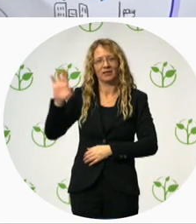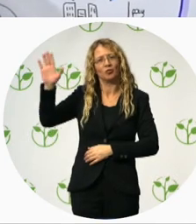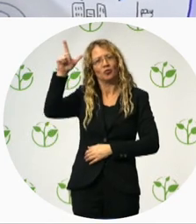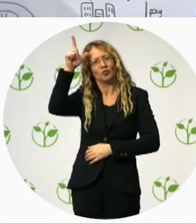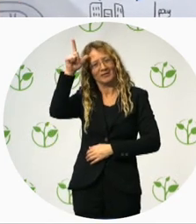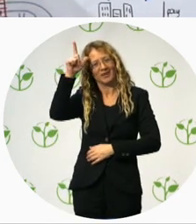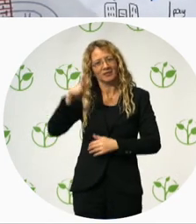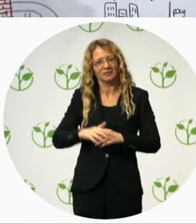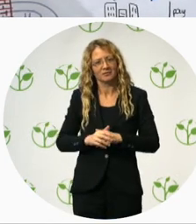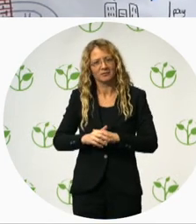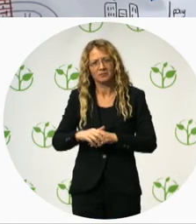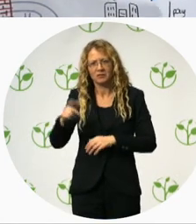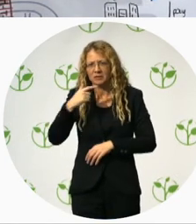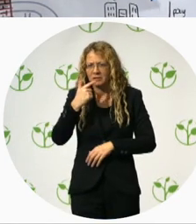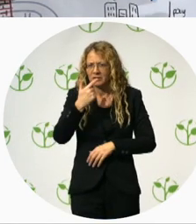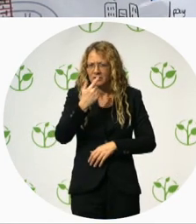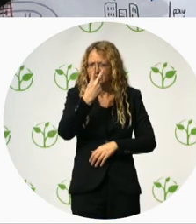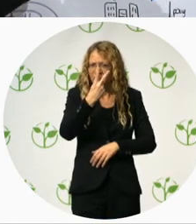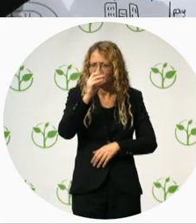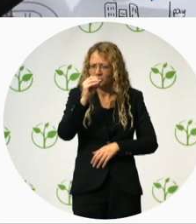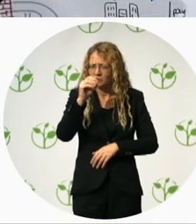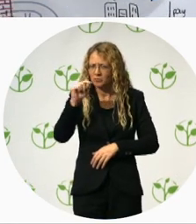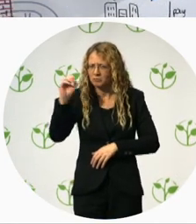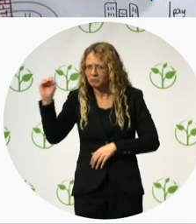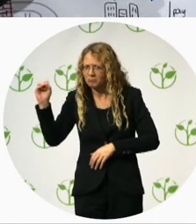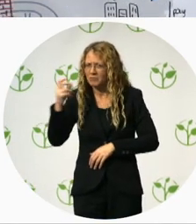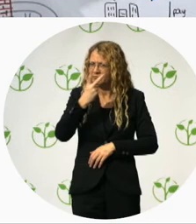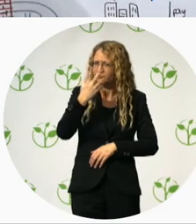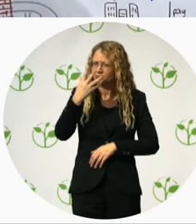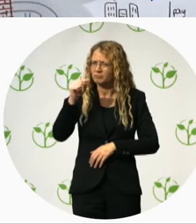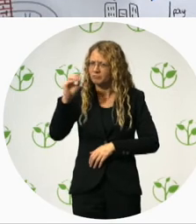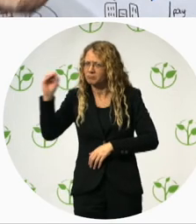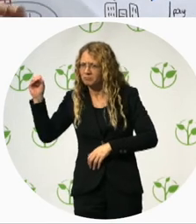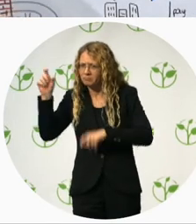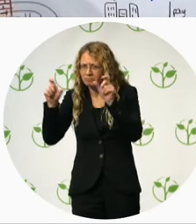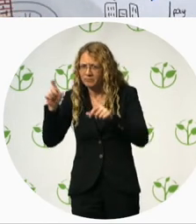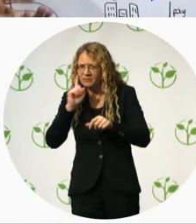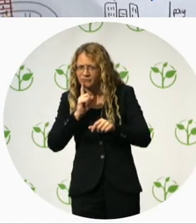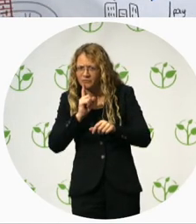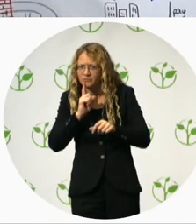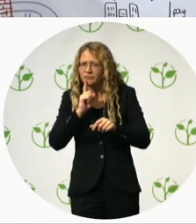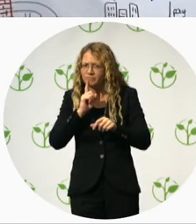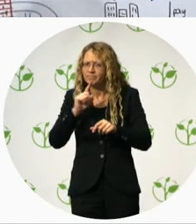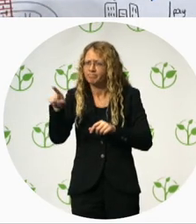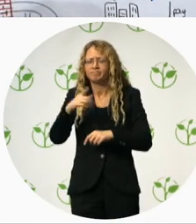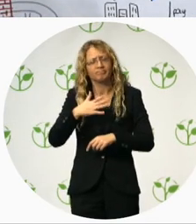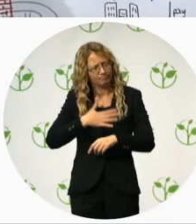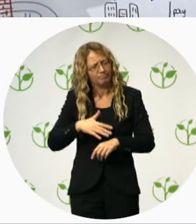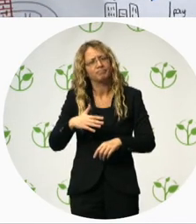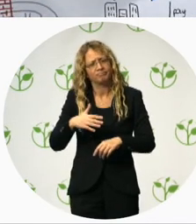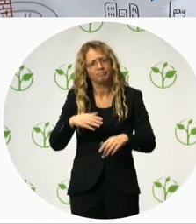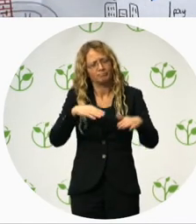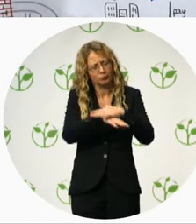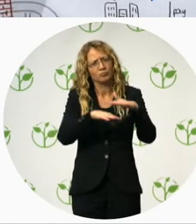Jordan who also need access to several information and services. So what Zane does,